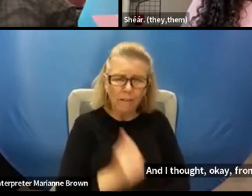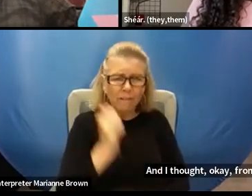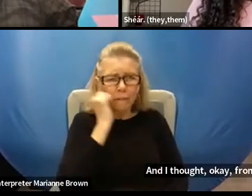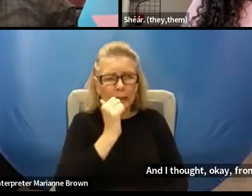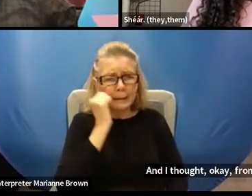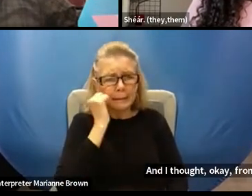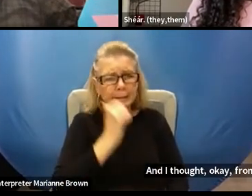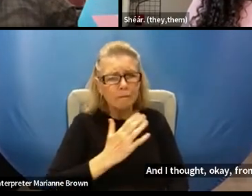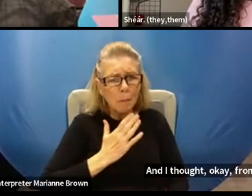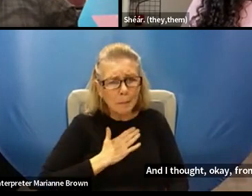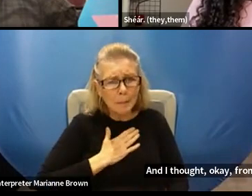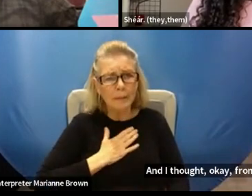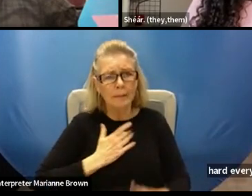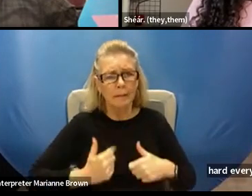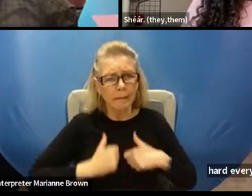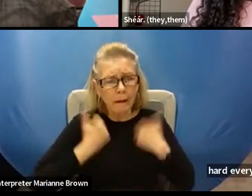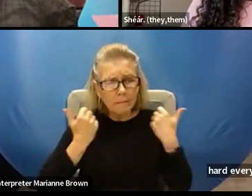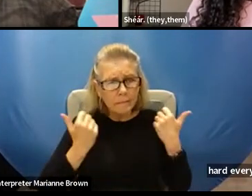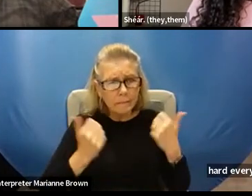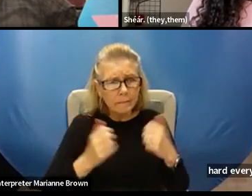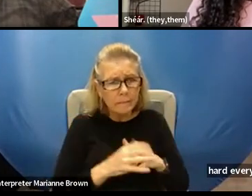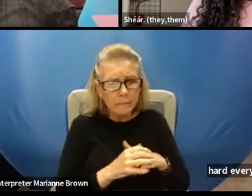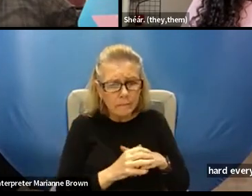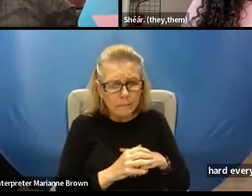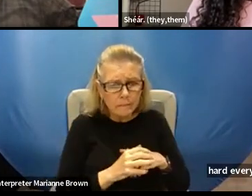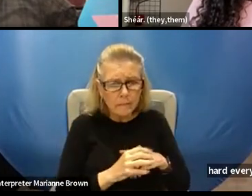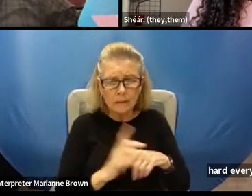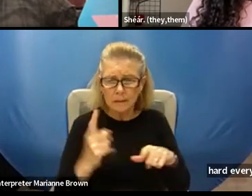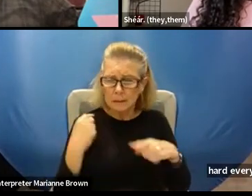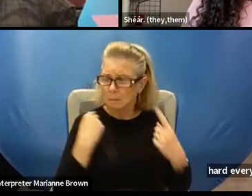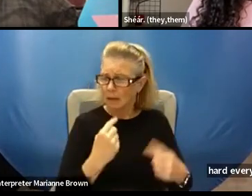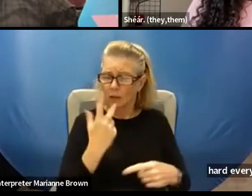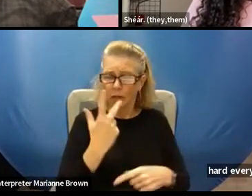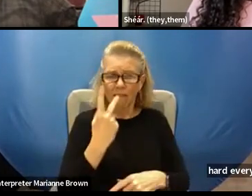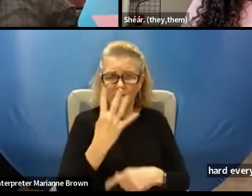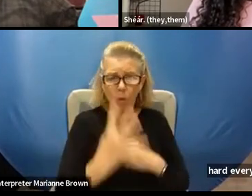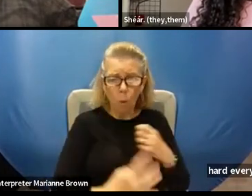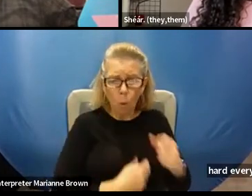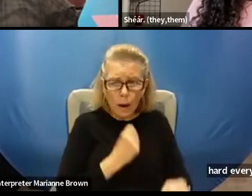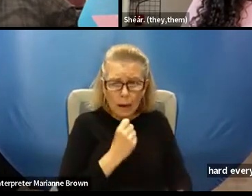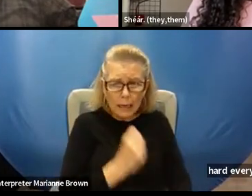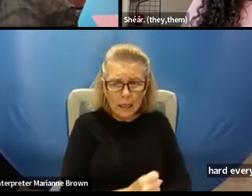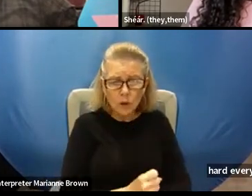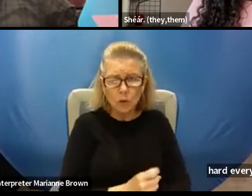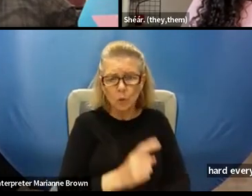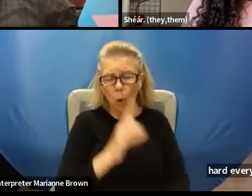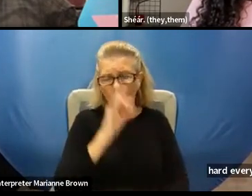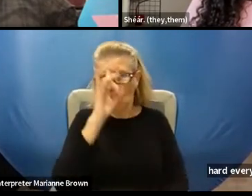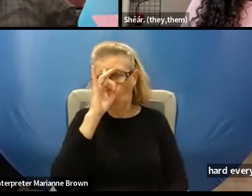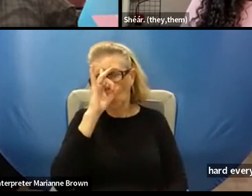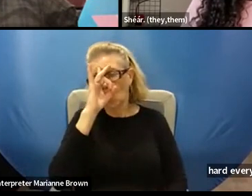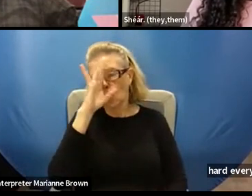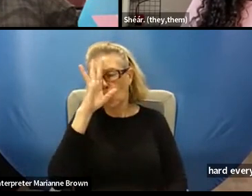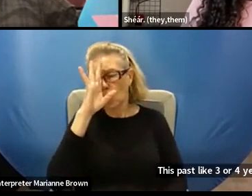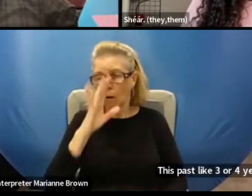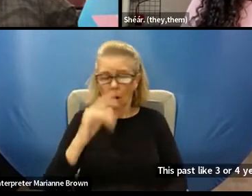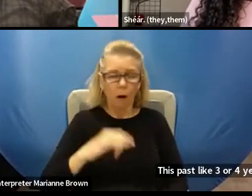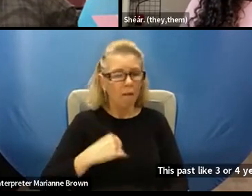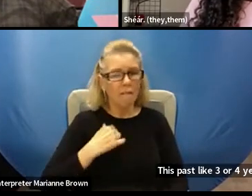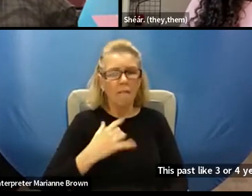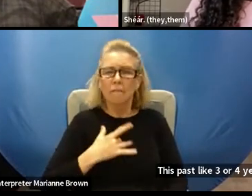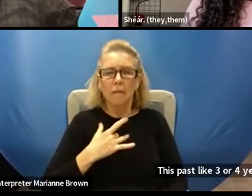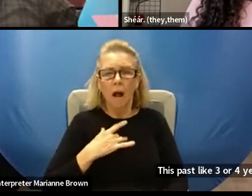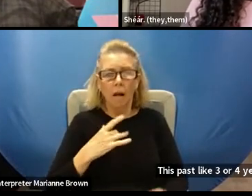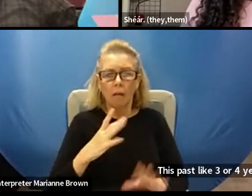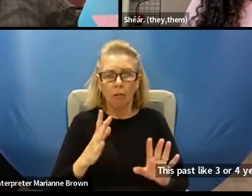life. These past like 3 or 4 years has been like dog years. I'm taking care of other people. Because that's what I'm here